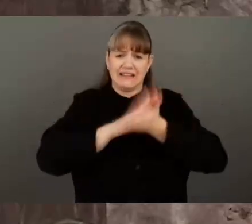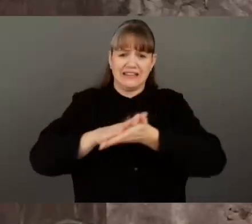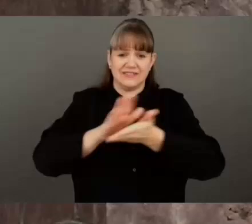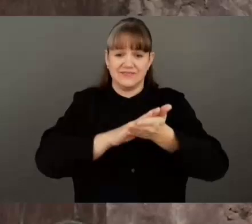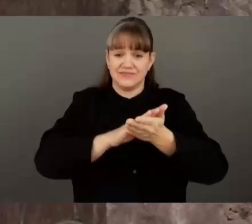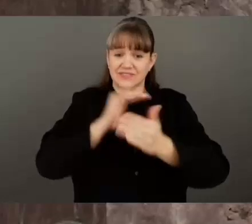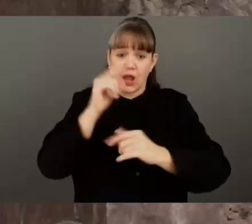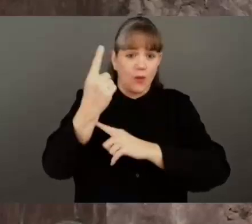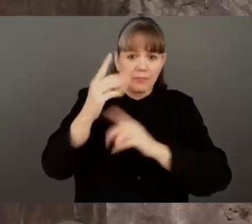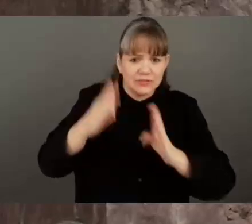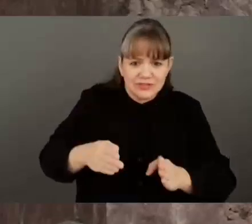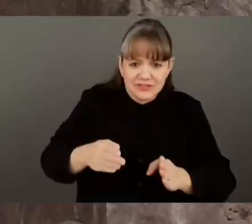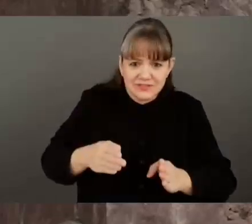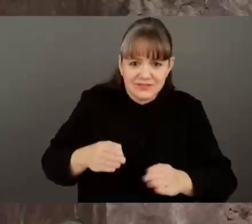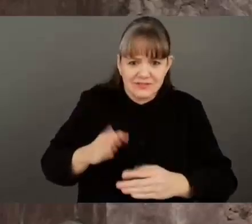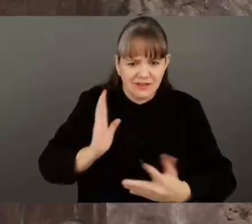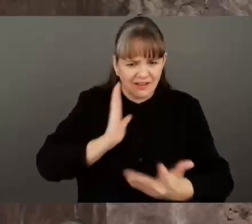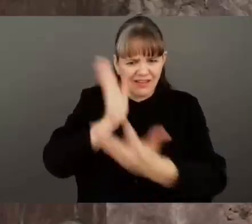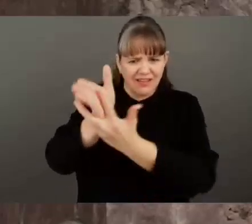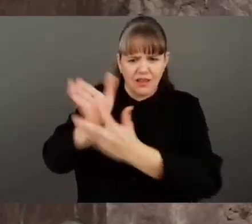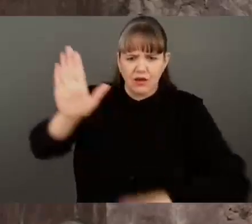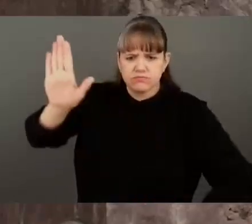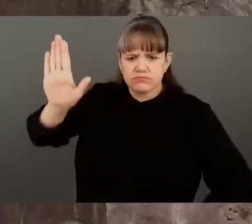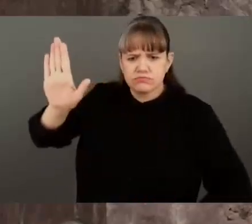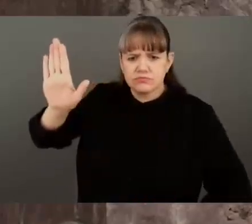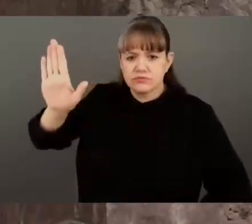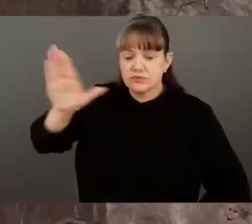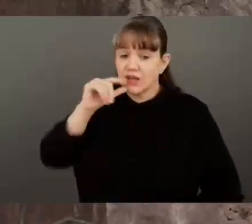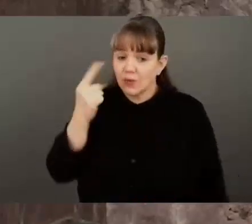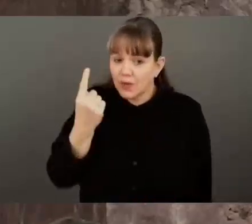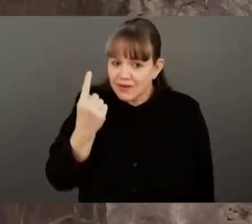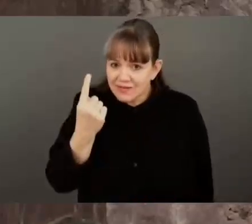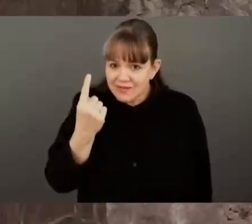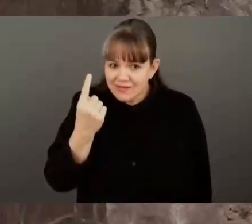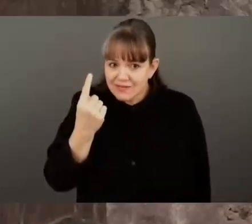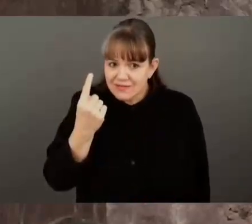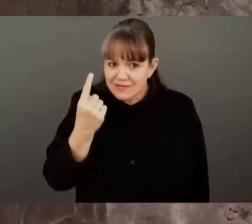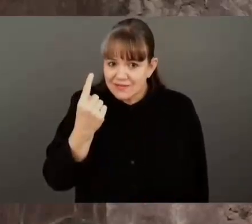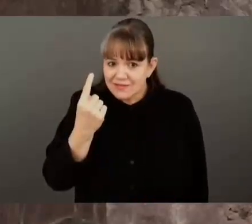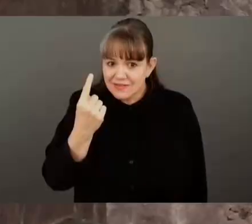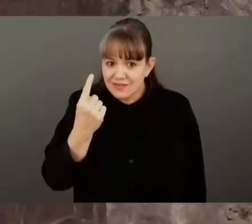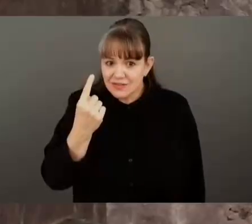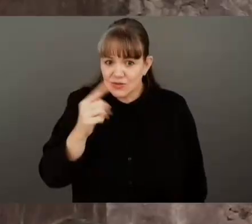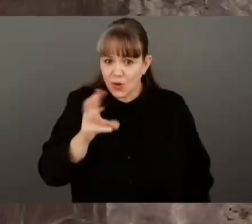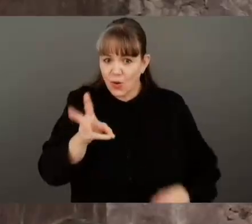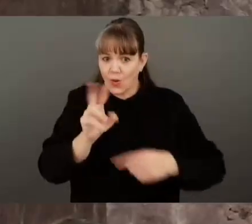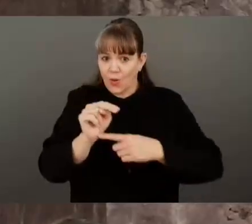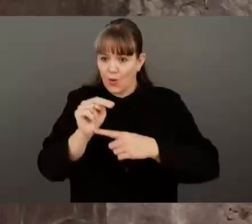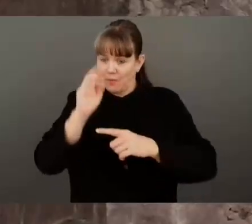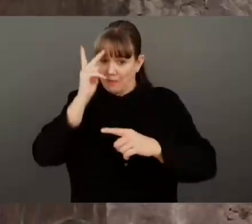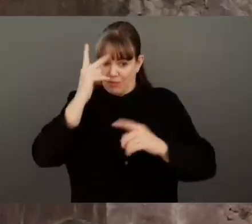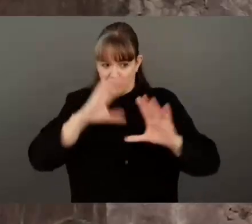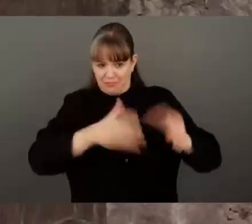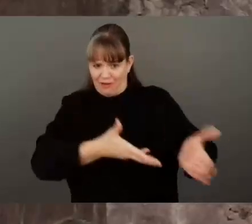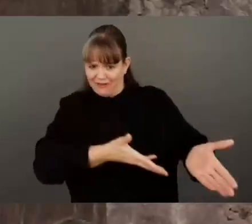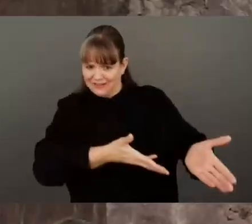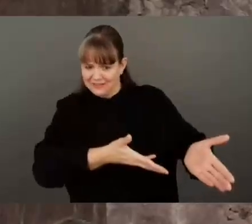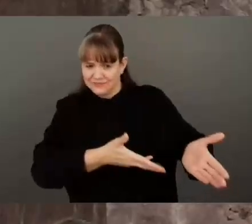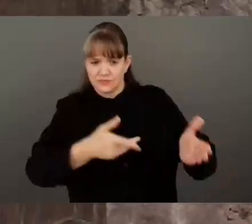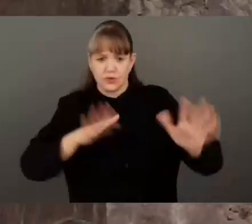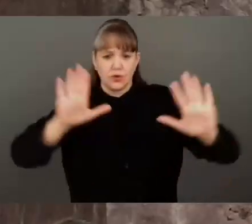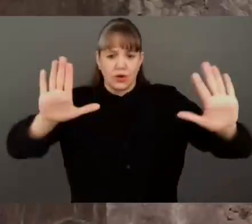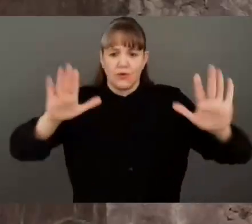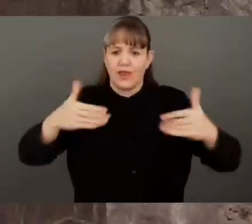up, Honourable Speaker. Honourable Speaker, we've made it clear. We will deal with